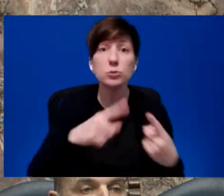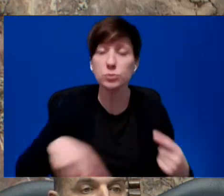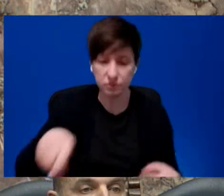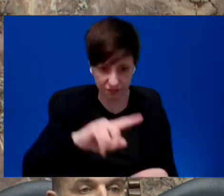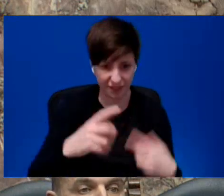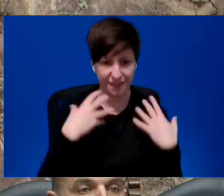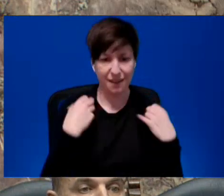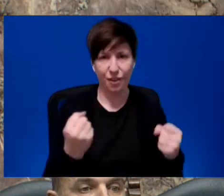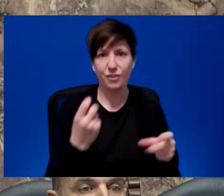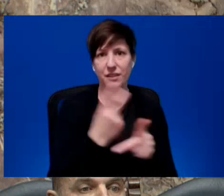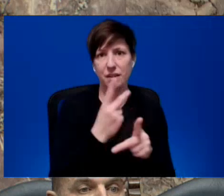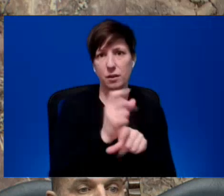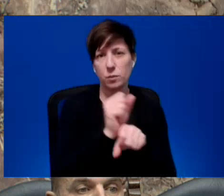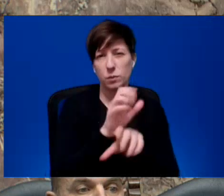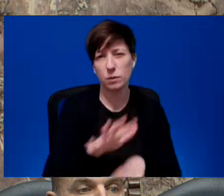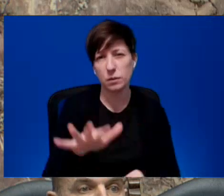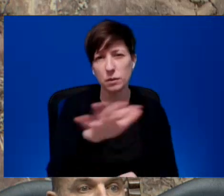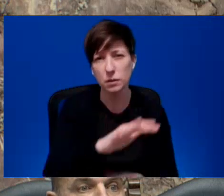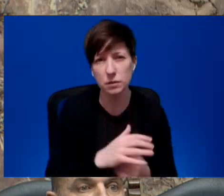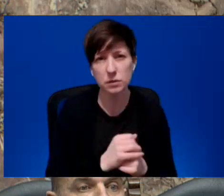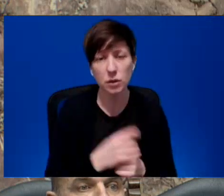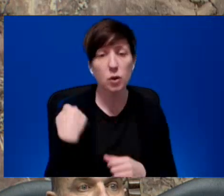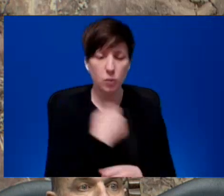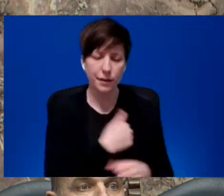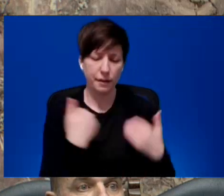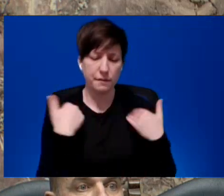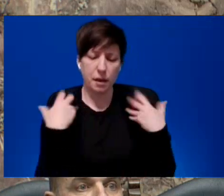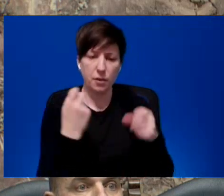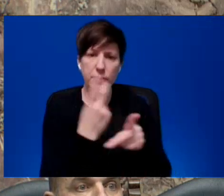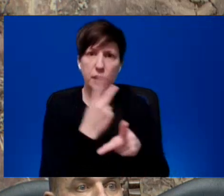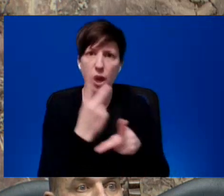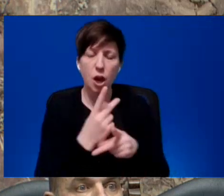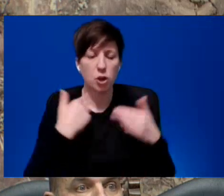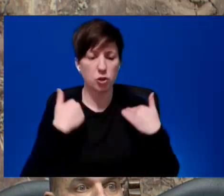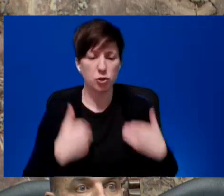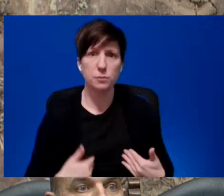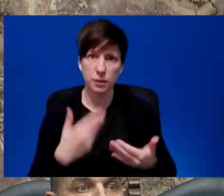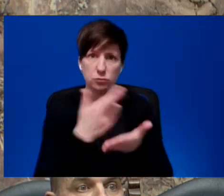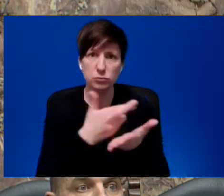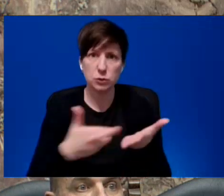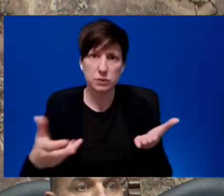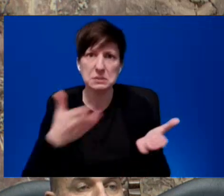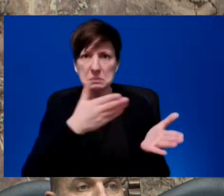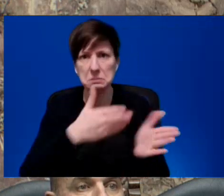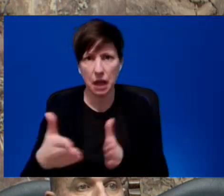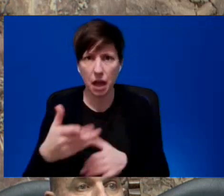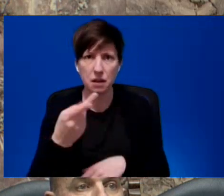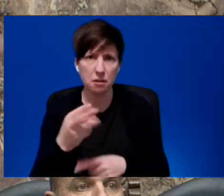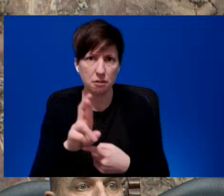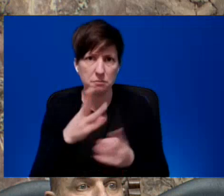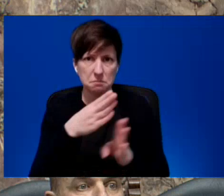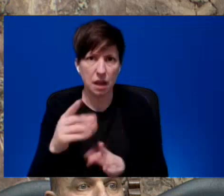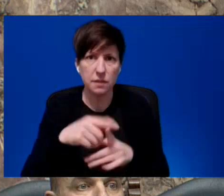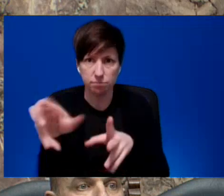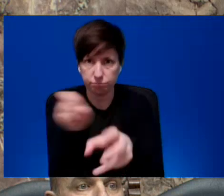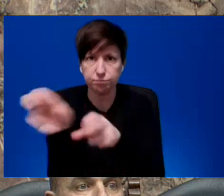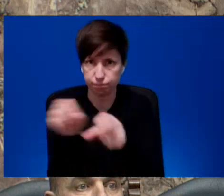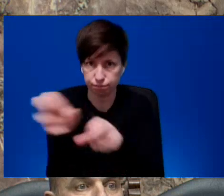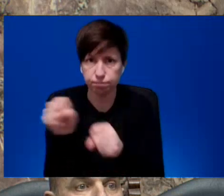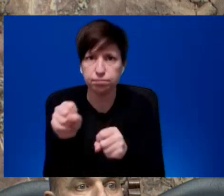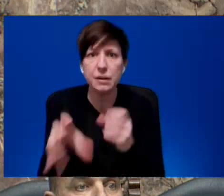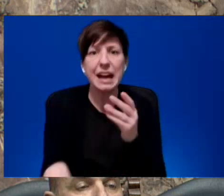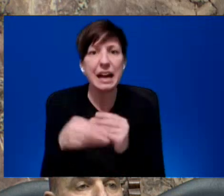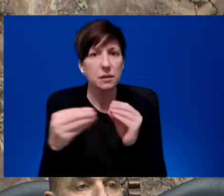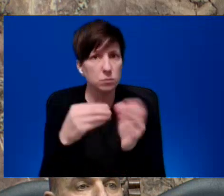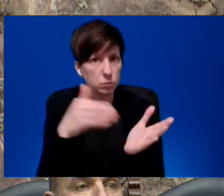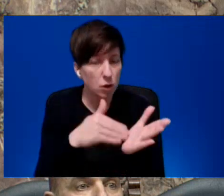Plan, adding the very family doctors that the member refers to. Since we've changed and transformed the primary care